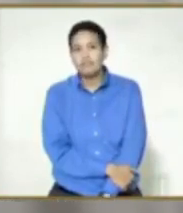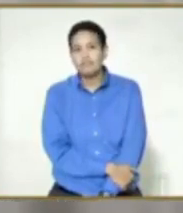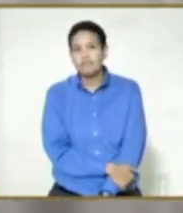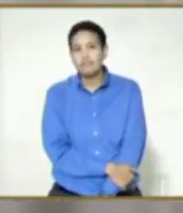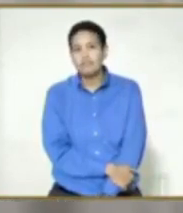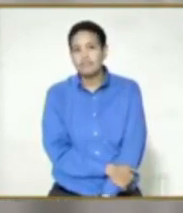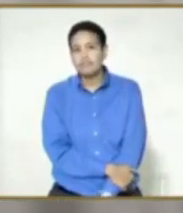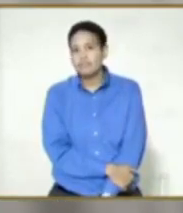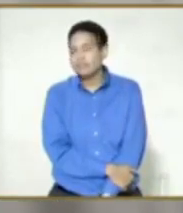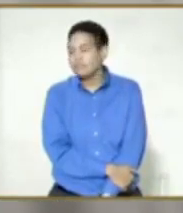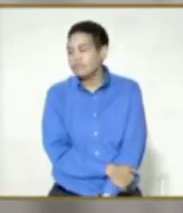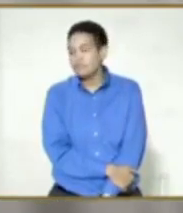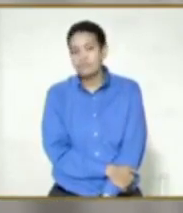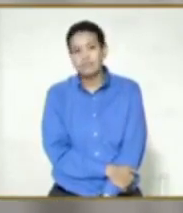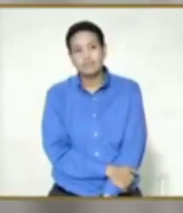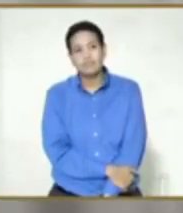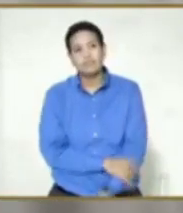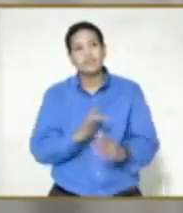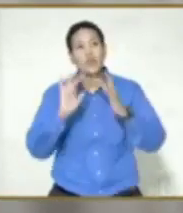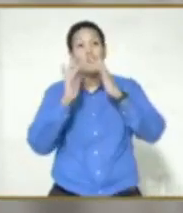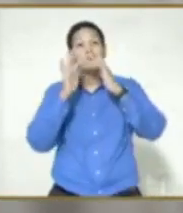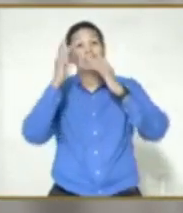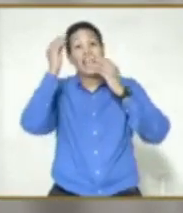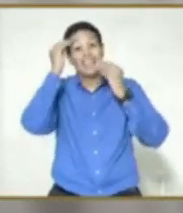website information is